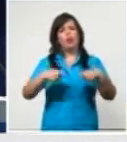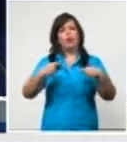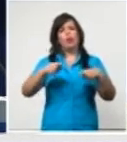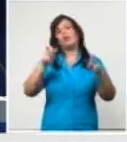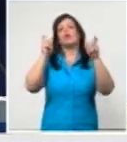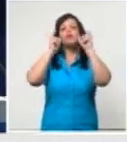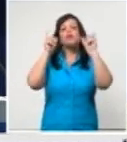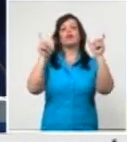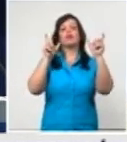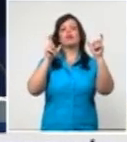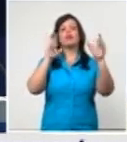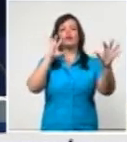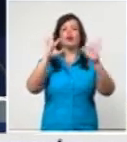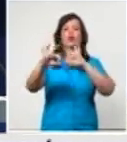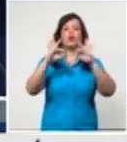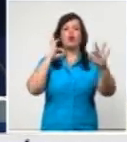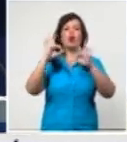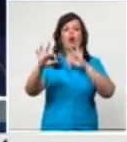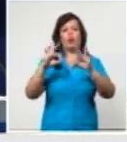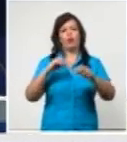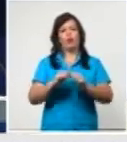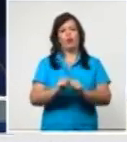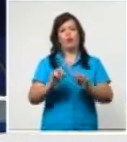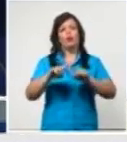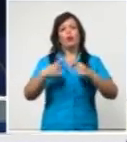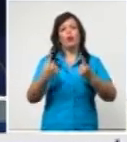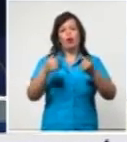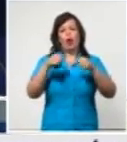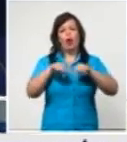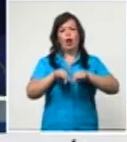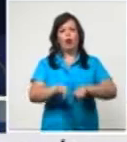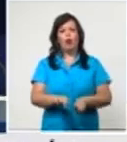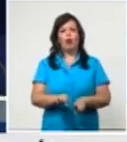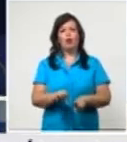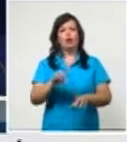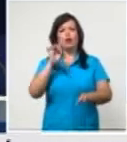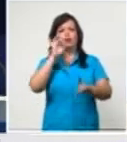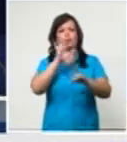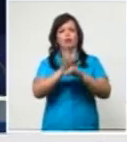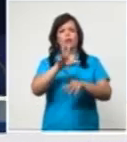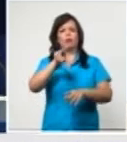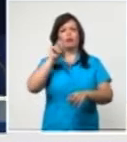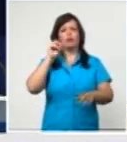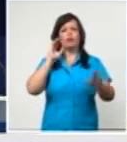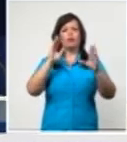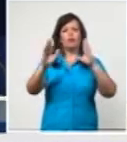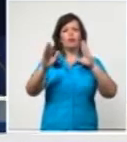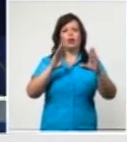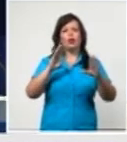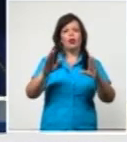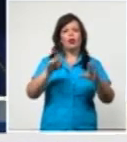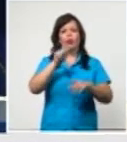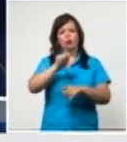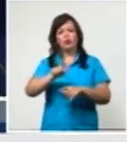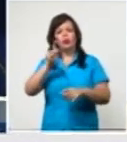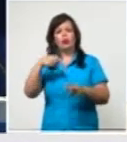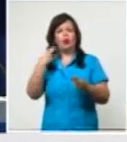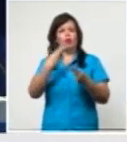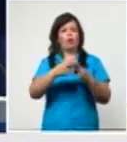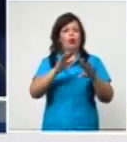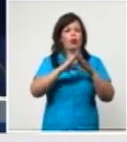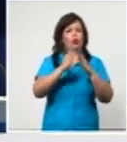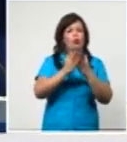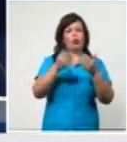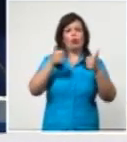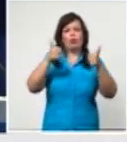much more now that all provinces but Havana are implementing the first phase of